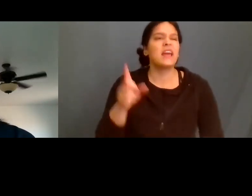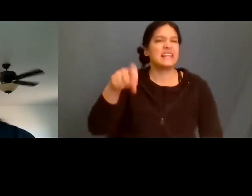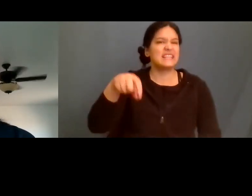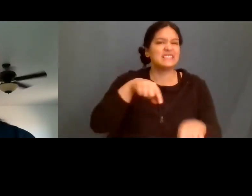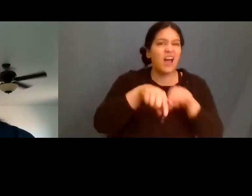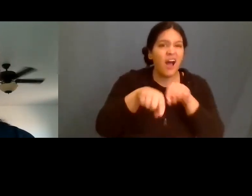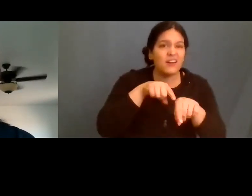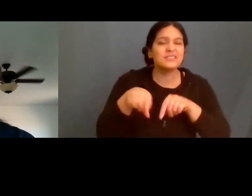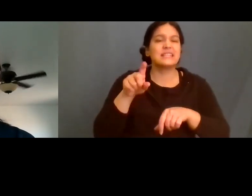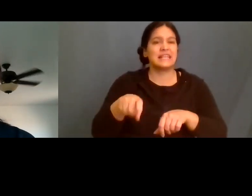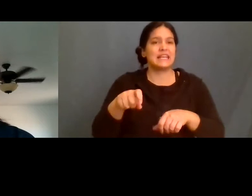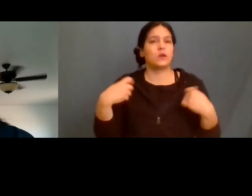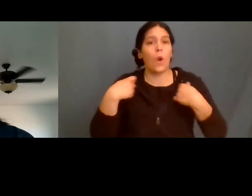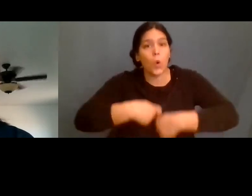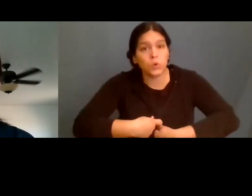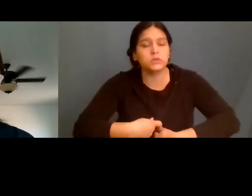sweatshirts.